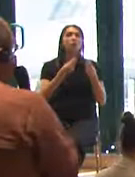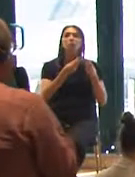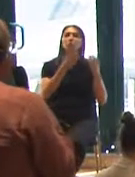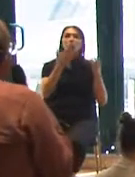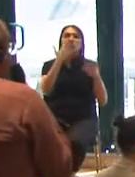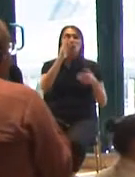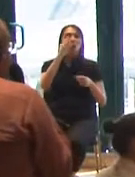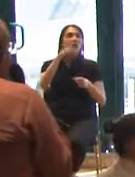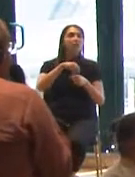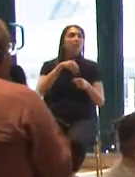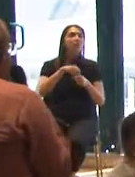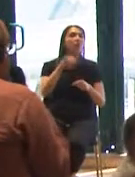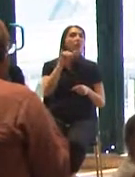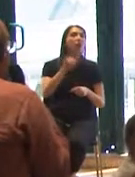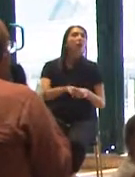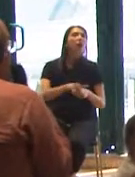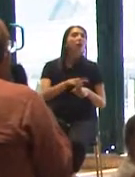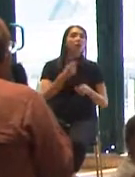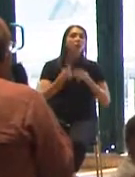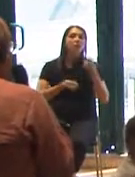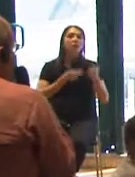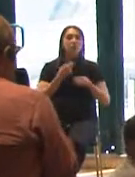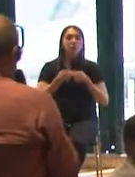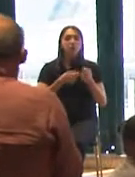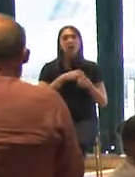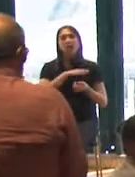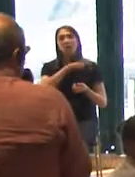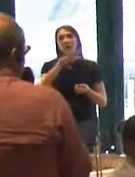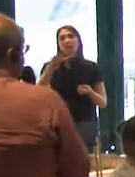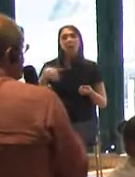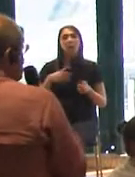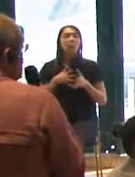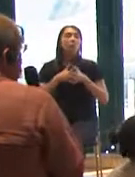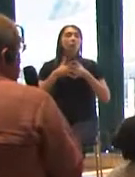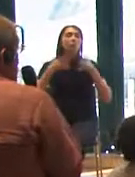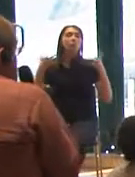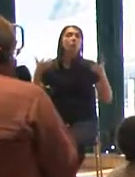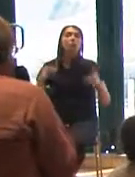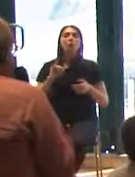days and i will be taking my notes back to the turkish parliament